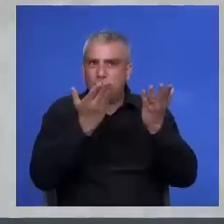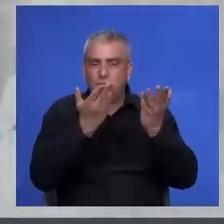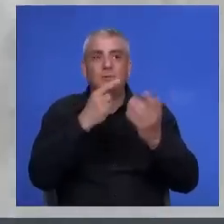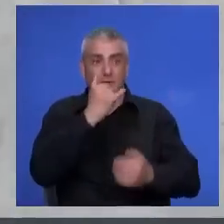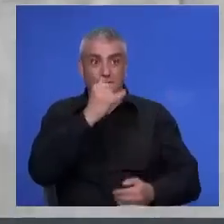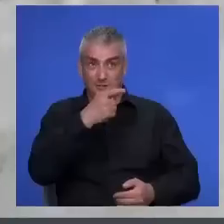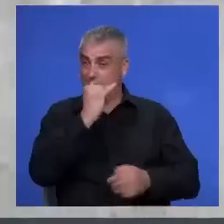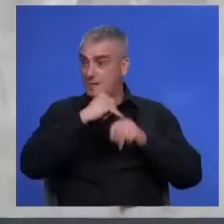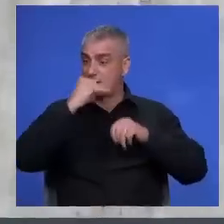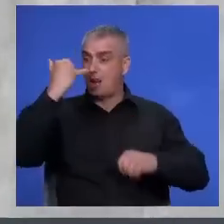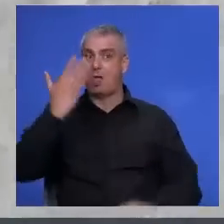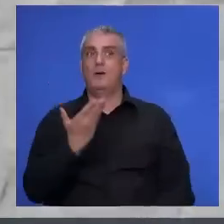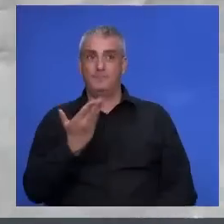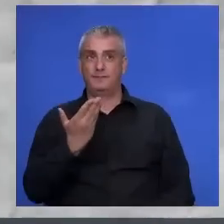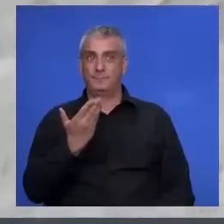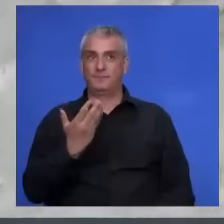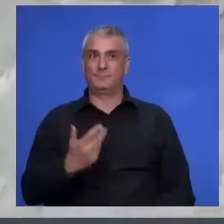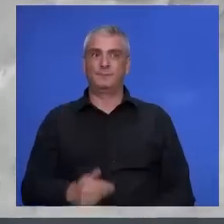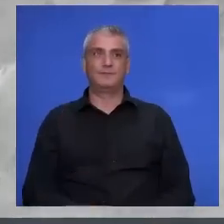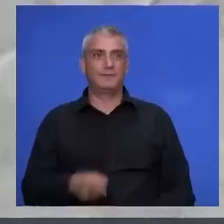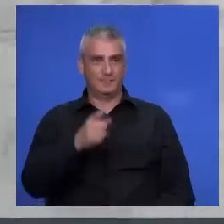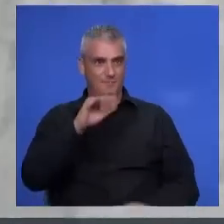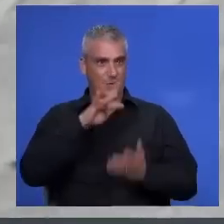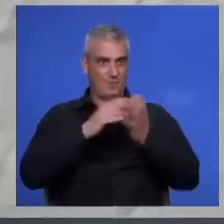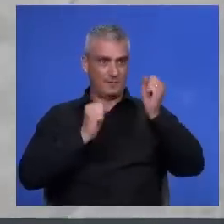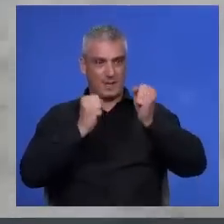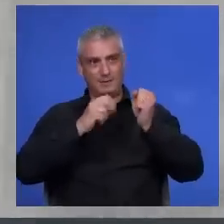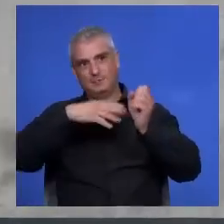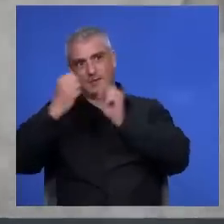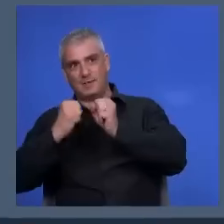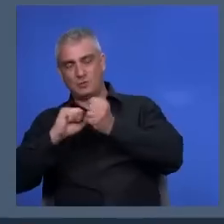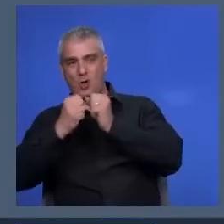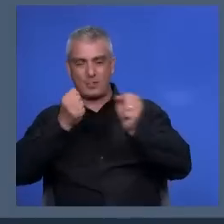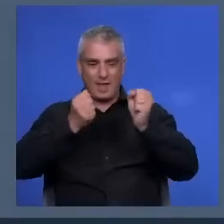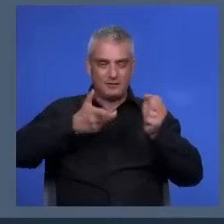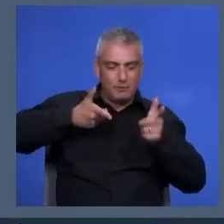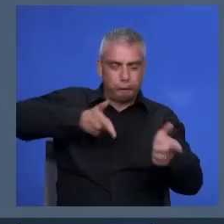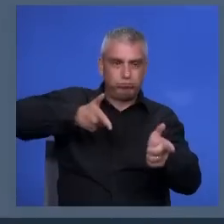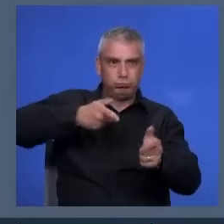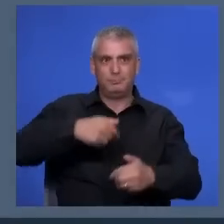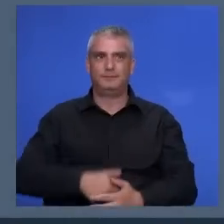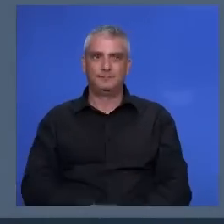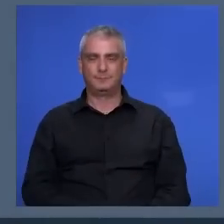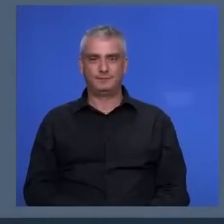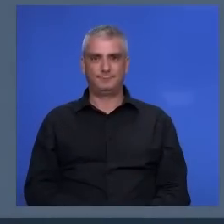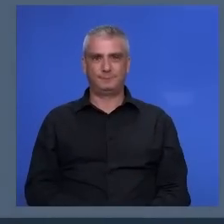I mean, that's my thing. It's a dual. It's a pilot co-pilot or pilot bomber operator.